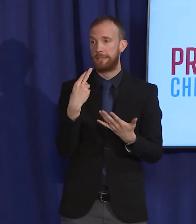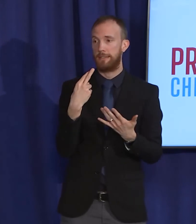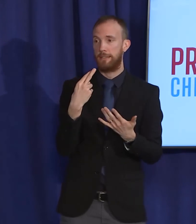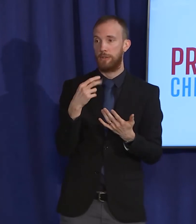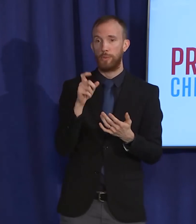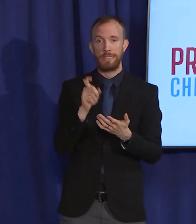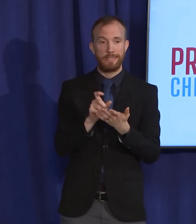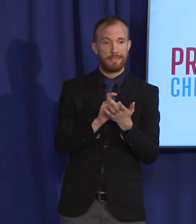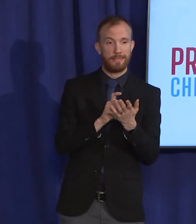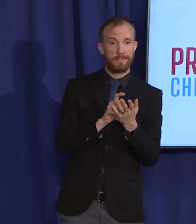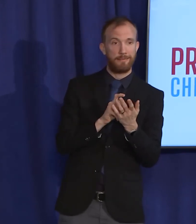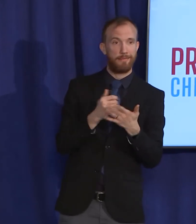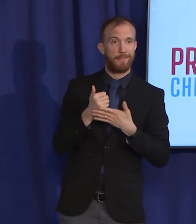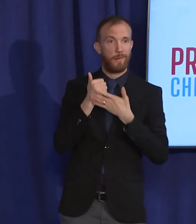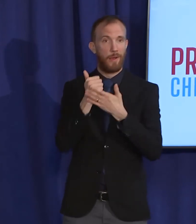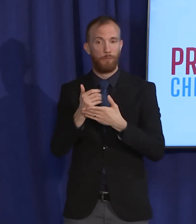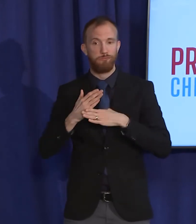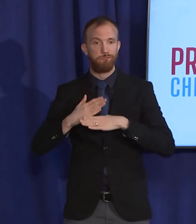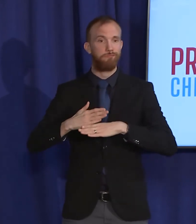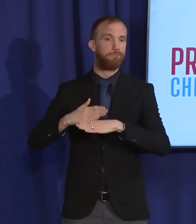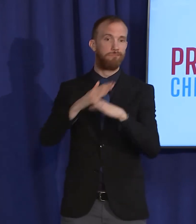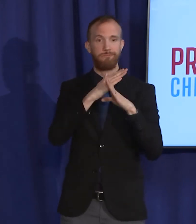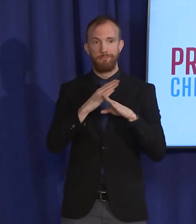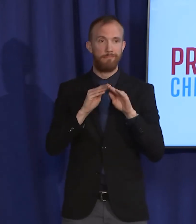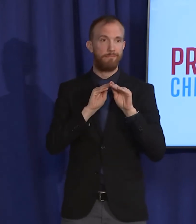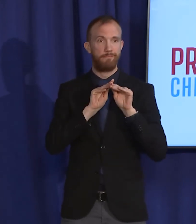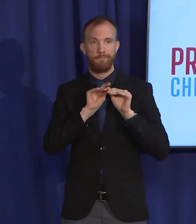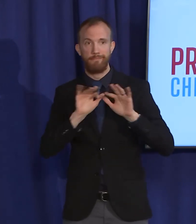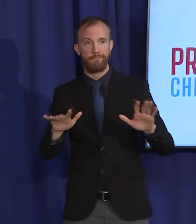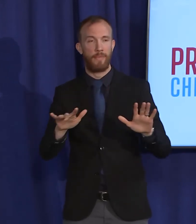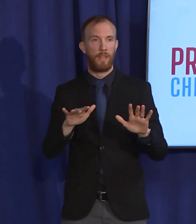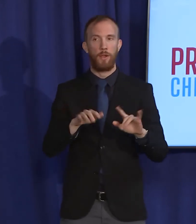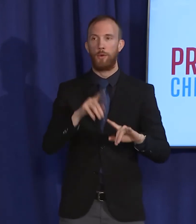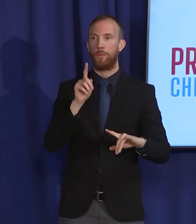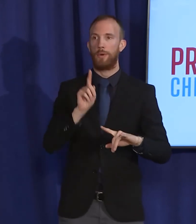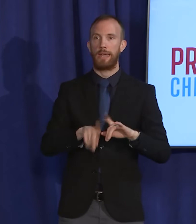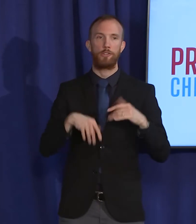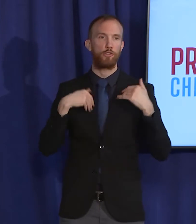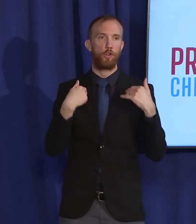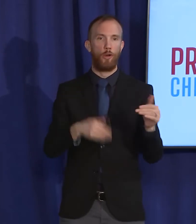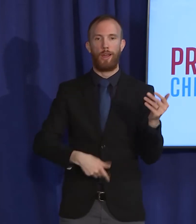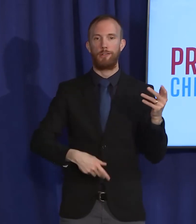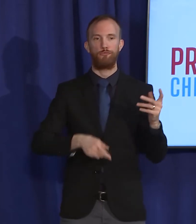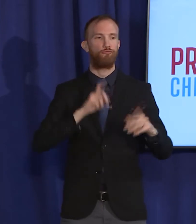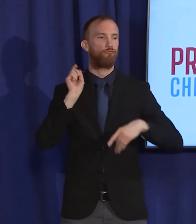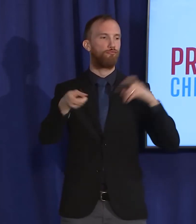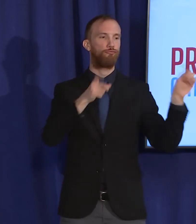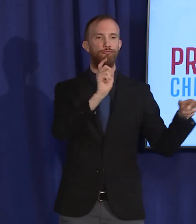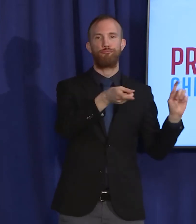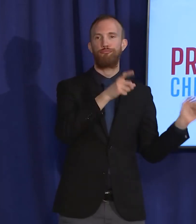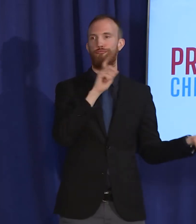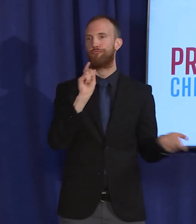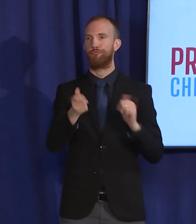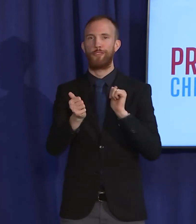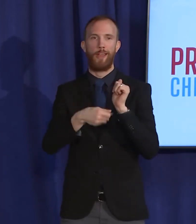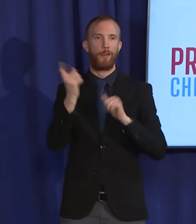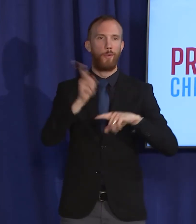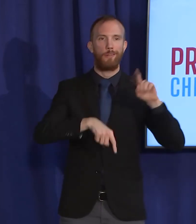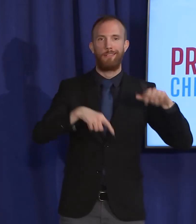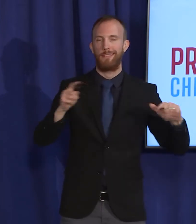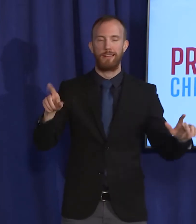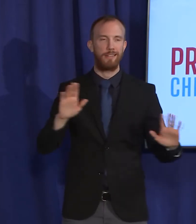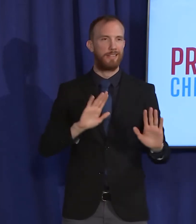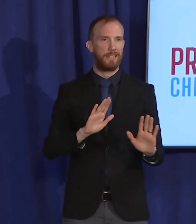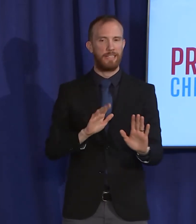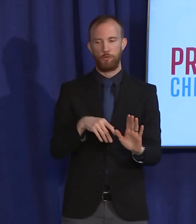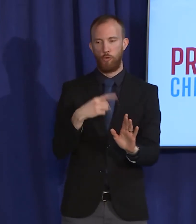seen in other parts of the country, just have a free-for-all. So this is one event. I don't think it overall affects the